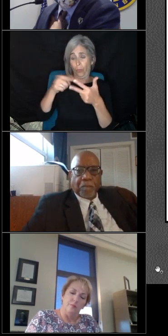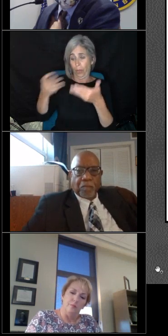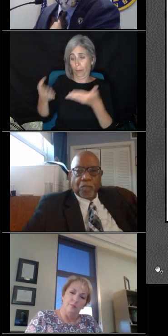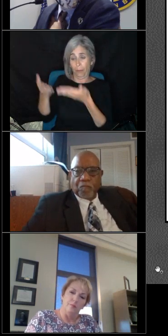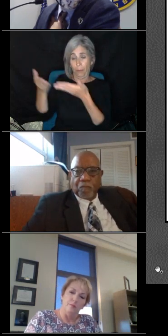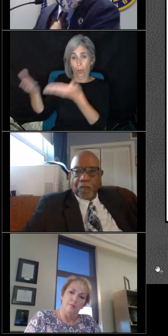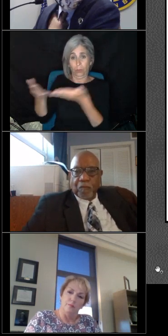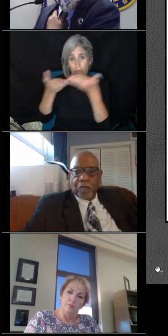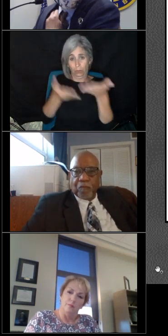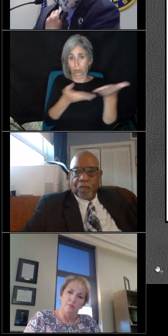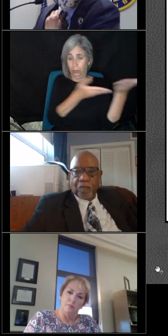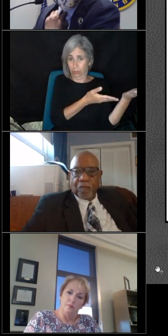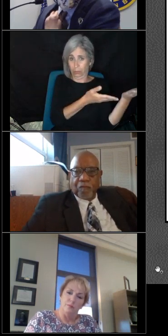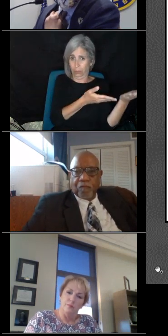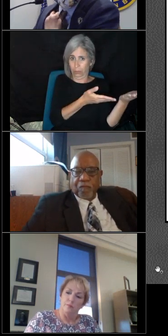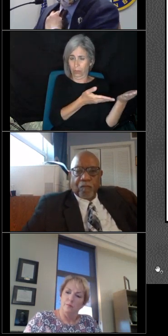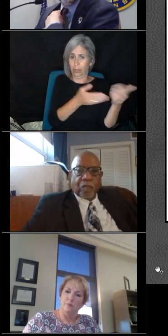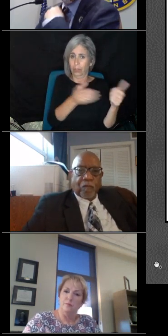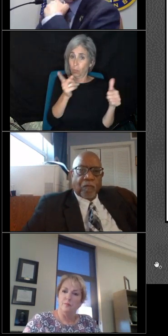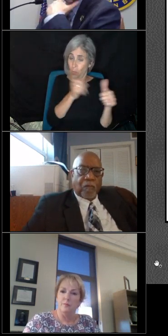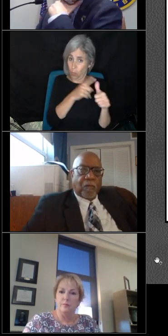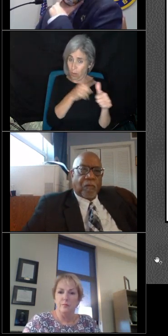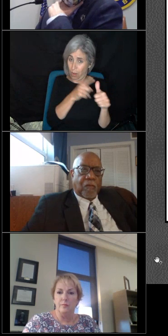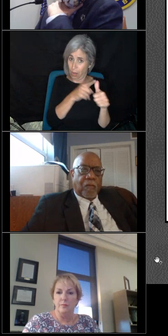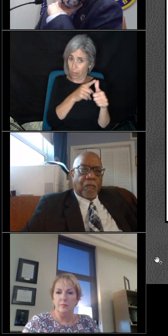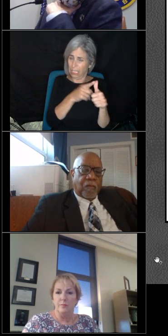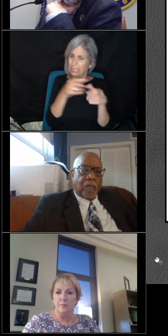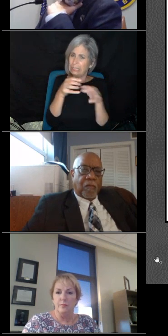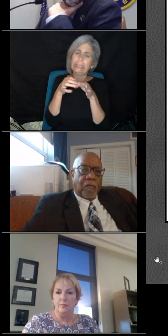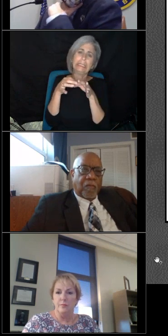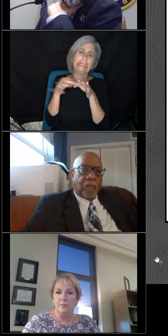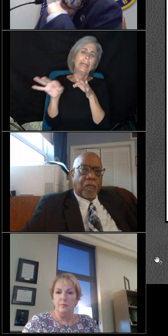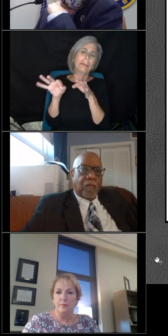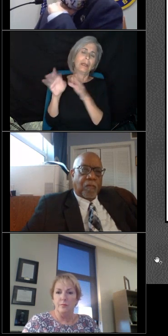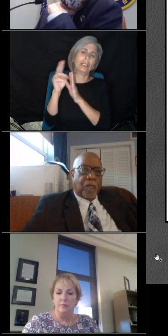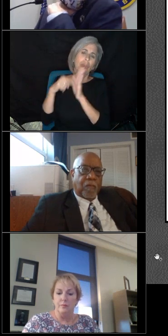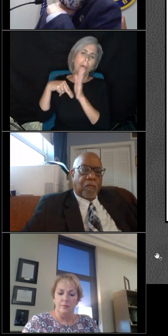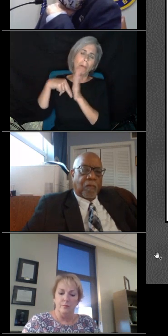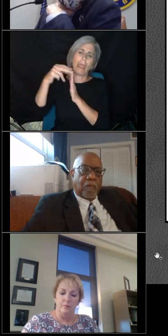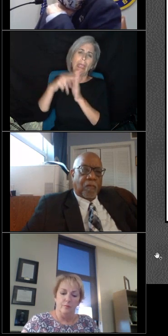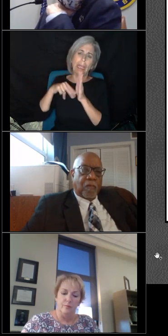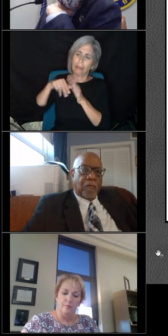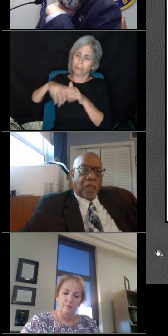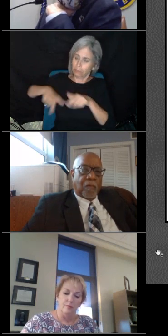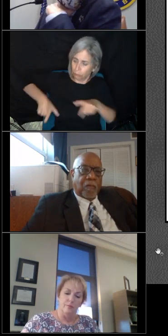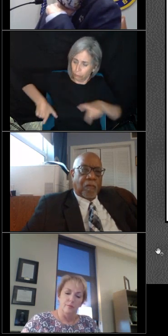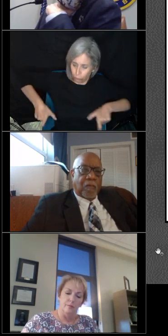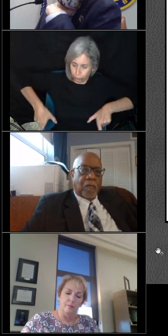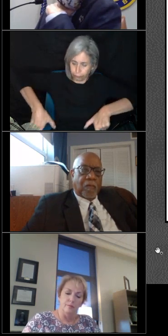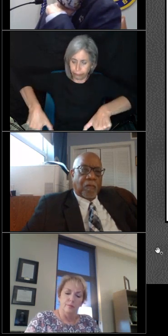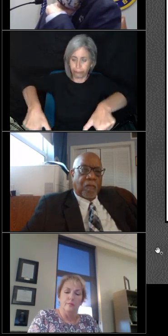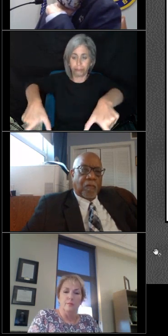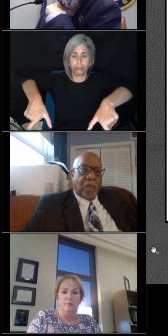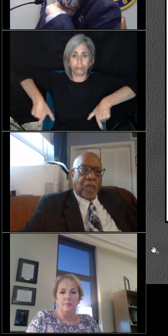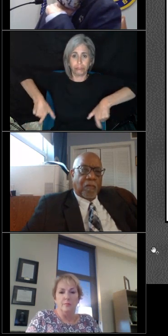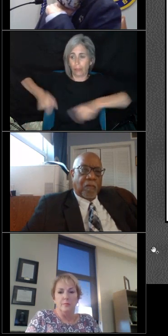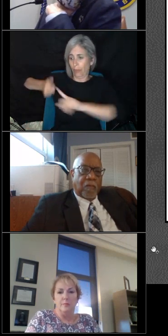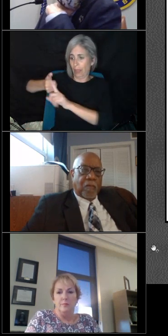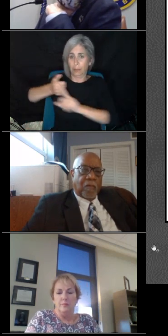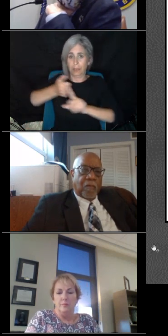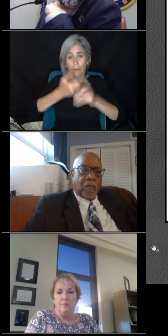put forward to you. One is is to paint the crosswalks themselves. Be aware that at the current time, there are